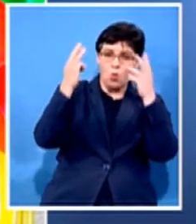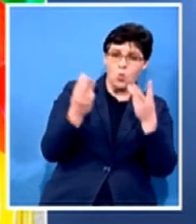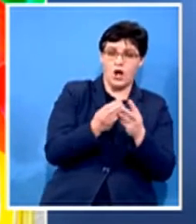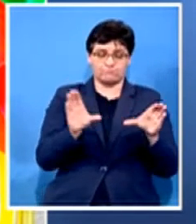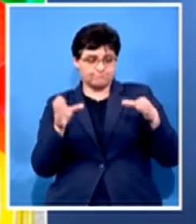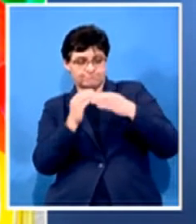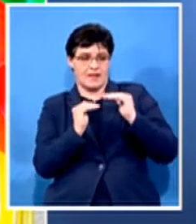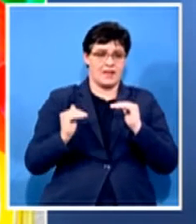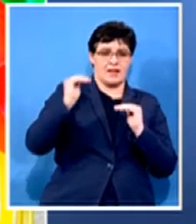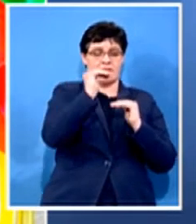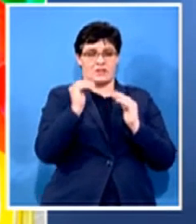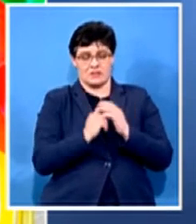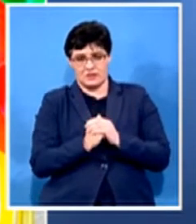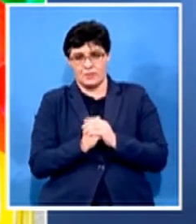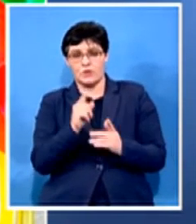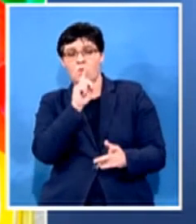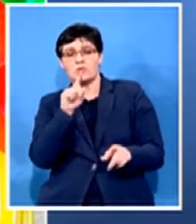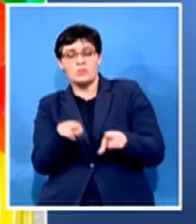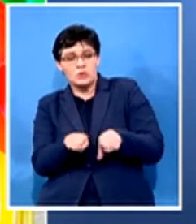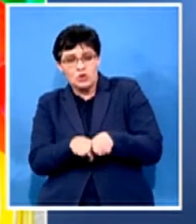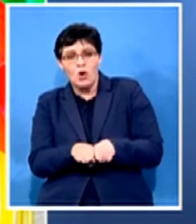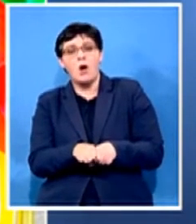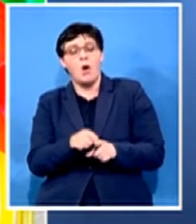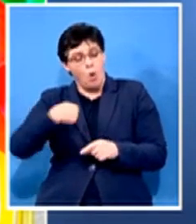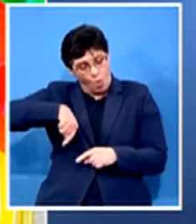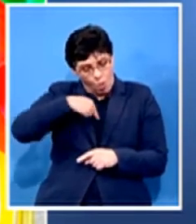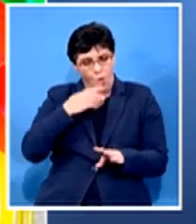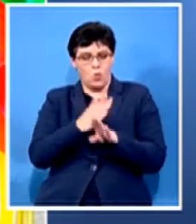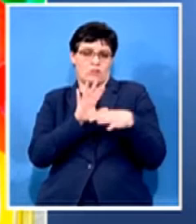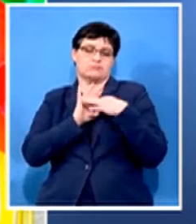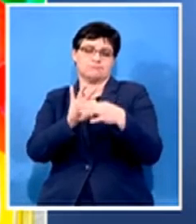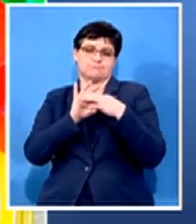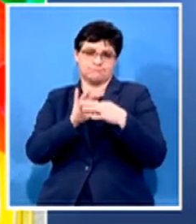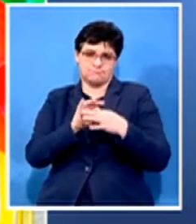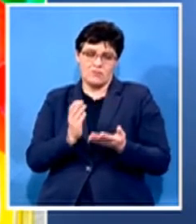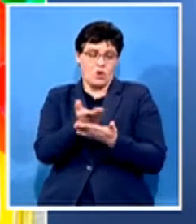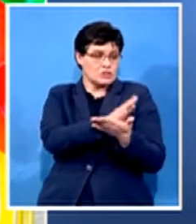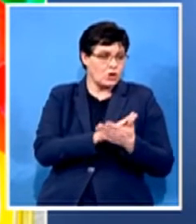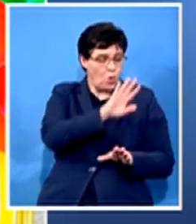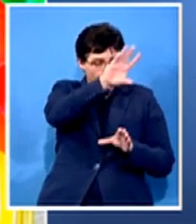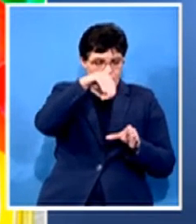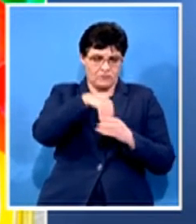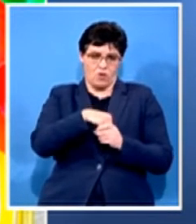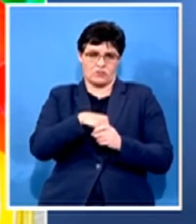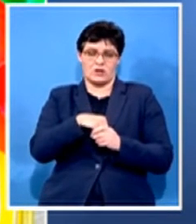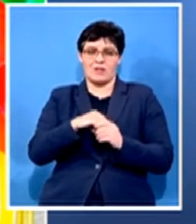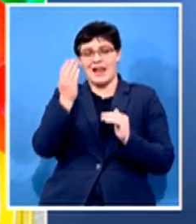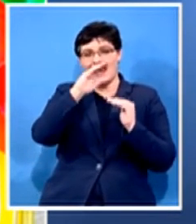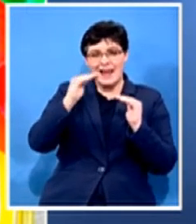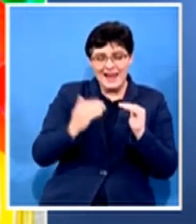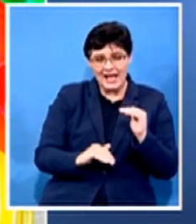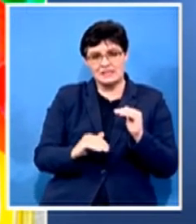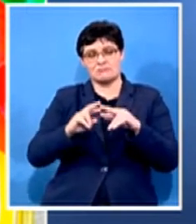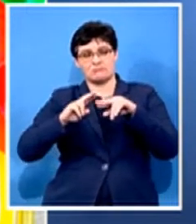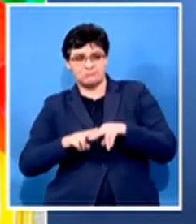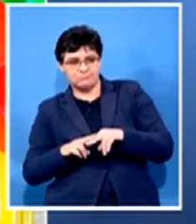that it's a consolidated effort from all the stakeholders to make sure that we lessen the carnage on our roads. And this is something that we are focusing on as